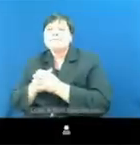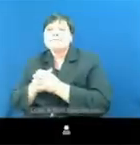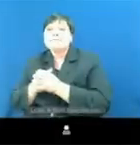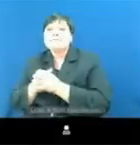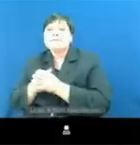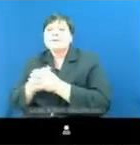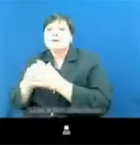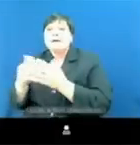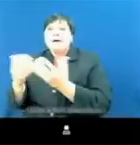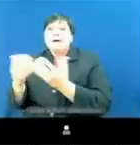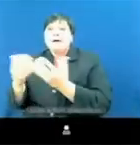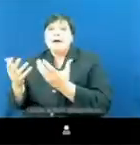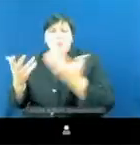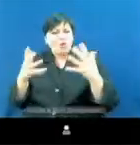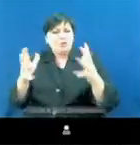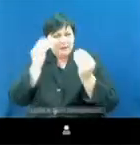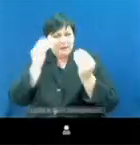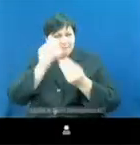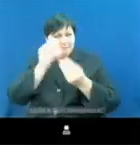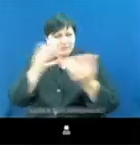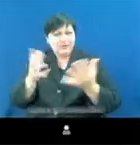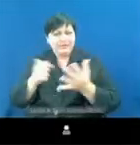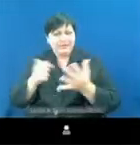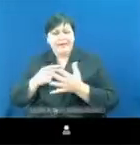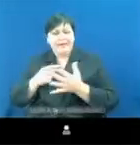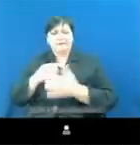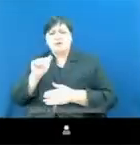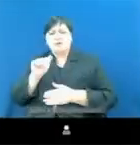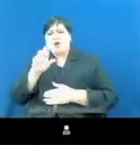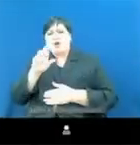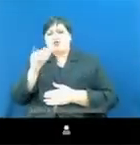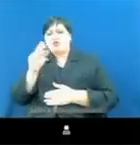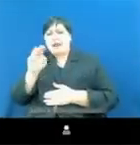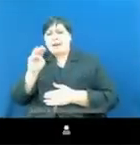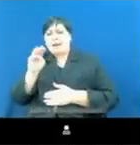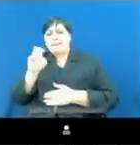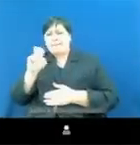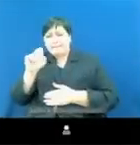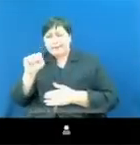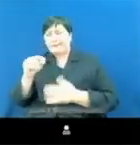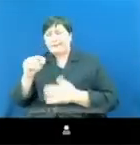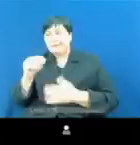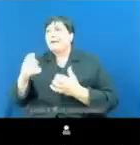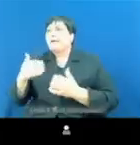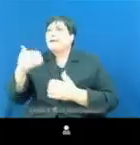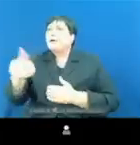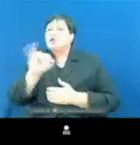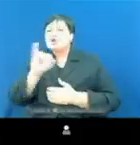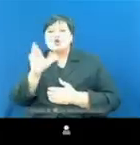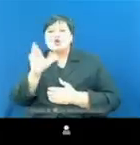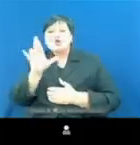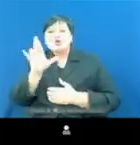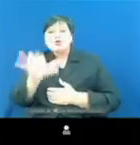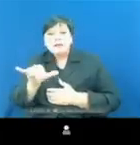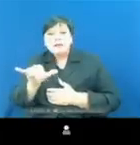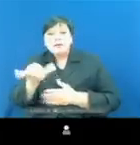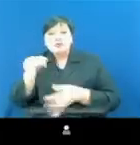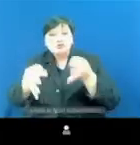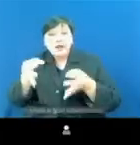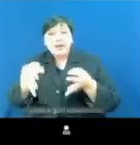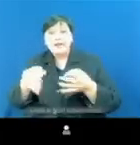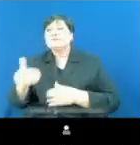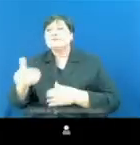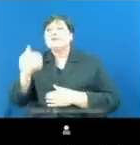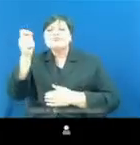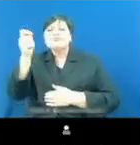As I already mentioned, the arraignment. There's jury trials. There's bench trials.